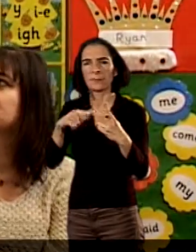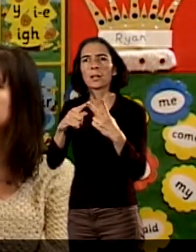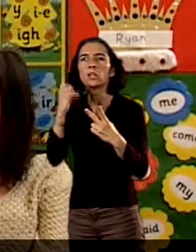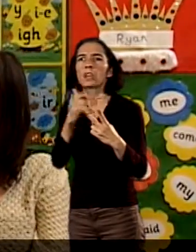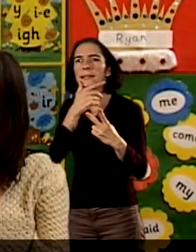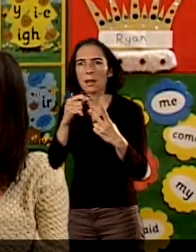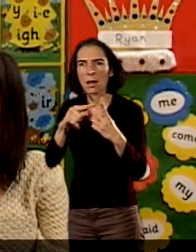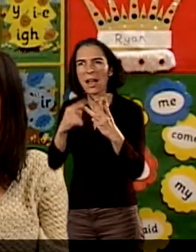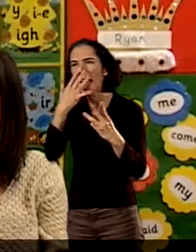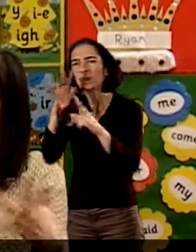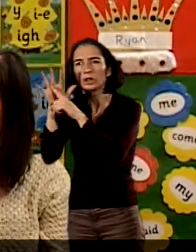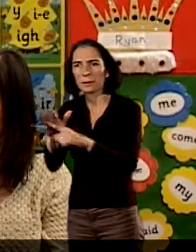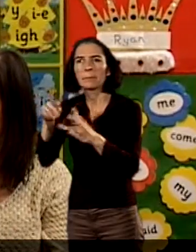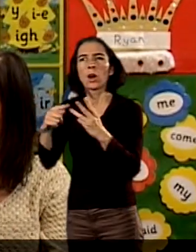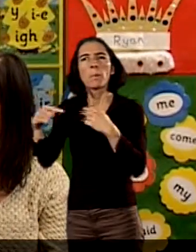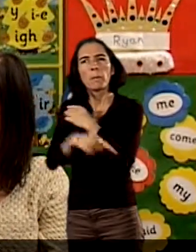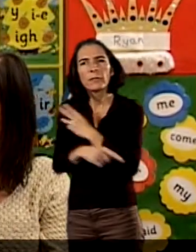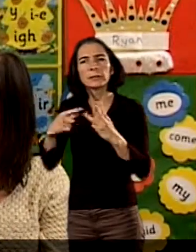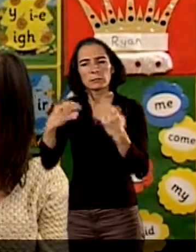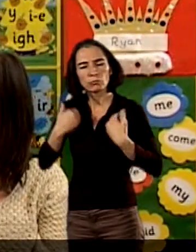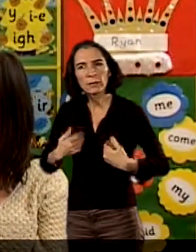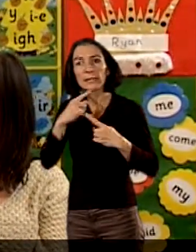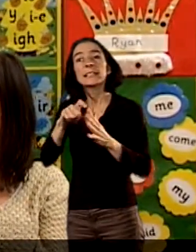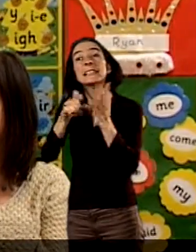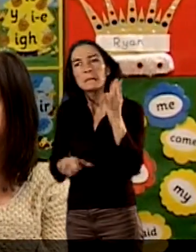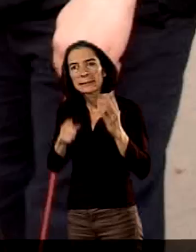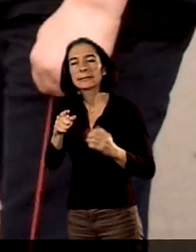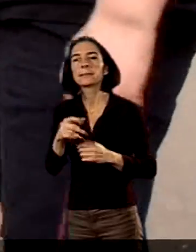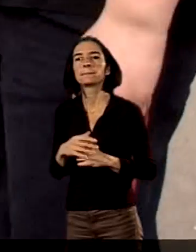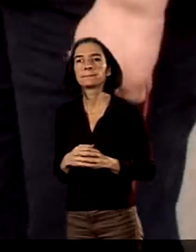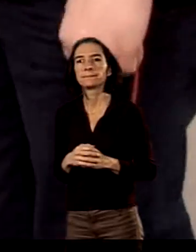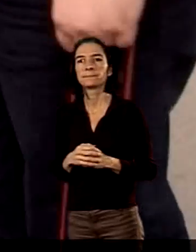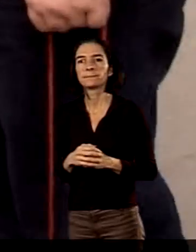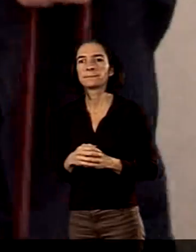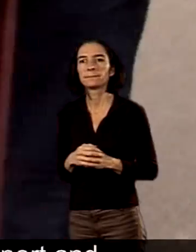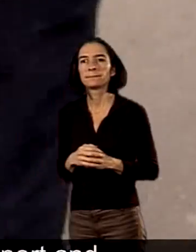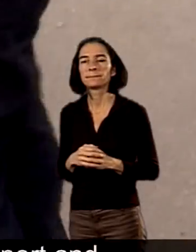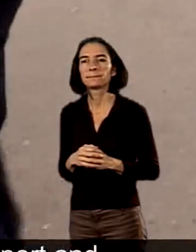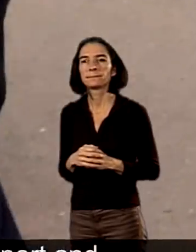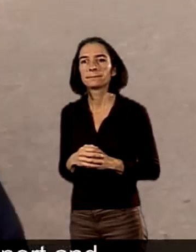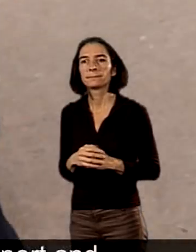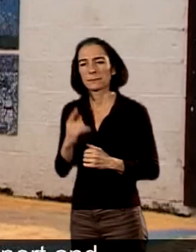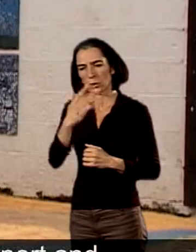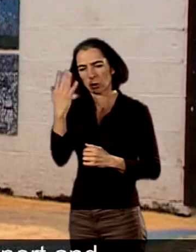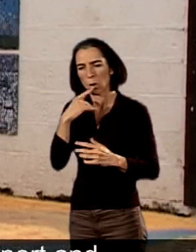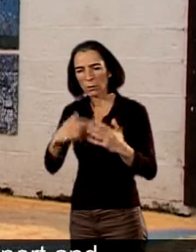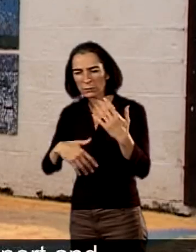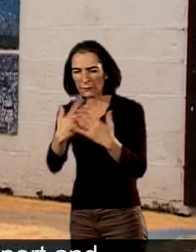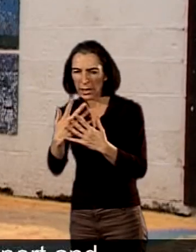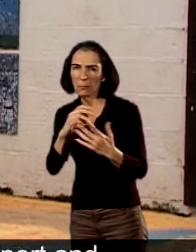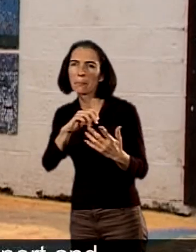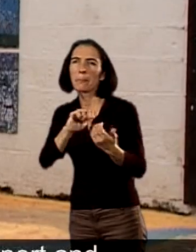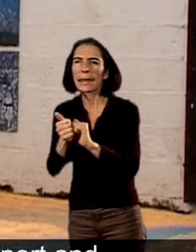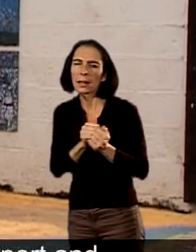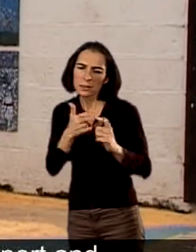disability. But the hardest thing is what to do to sort them out. The school has developed peer support, and